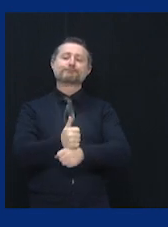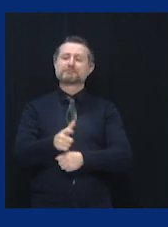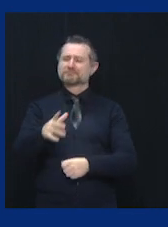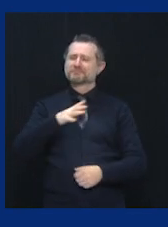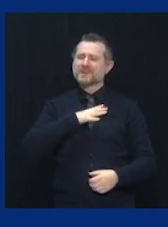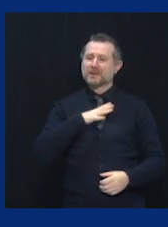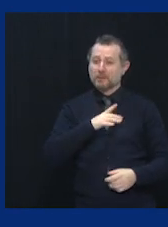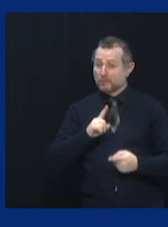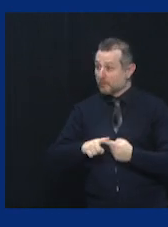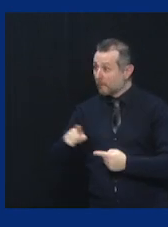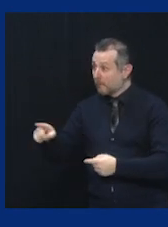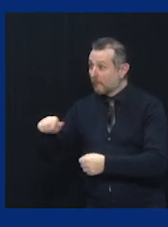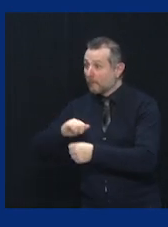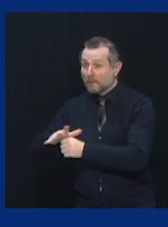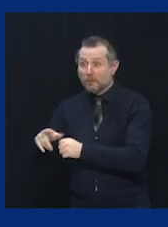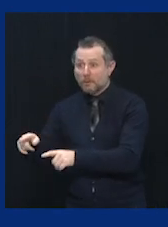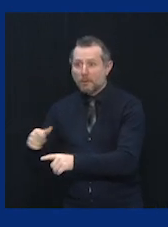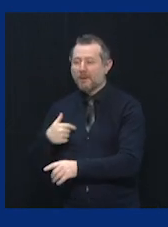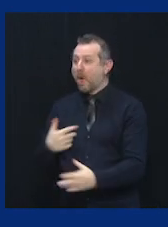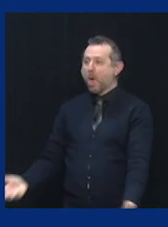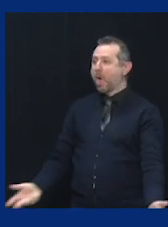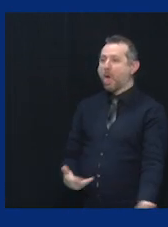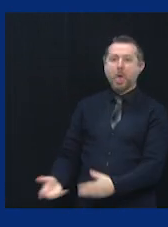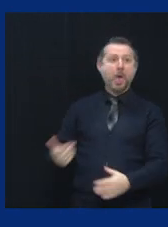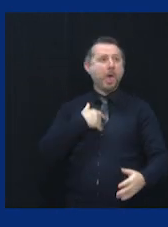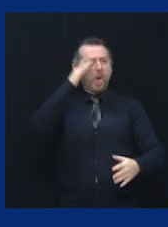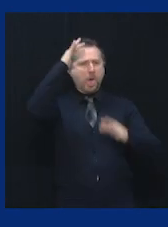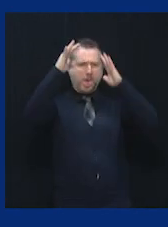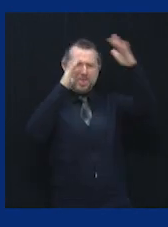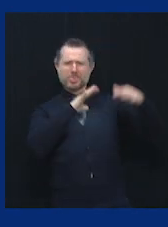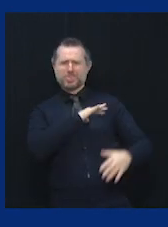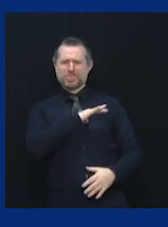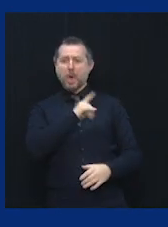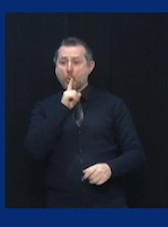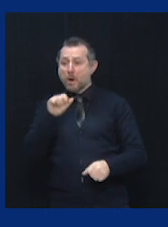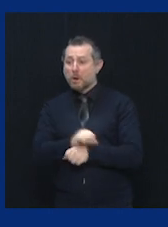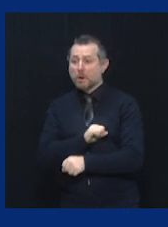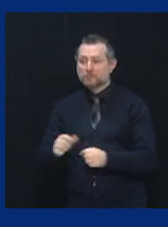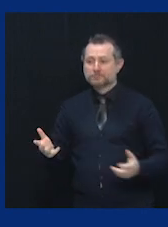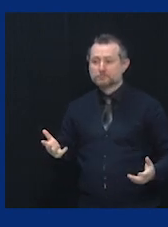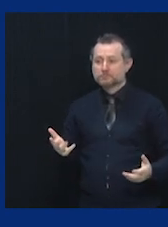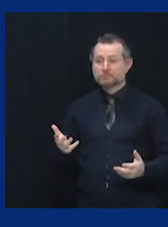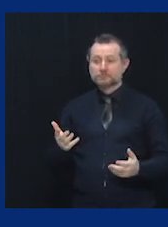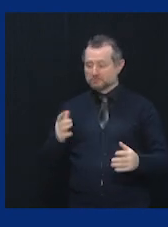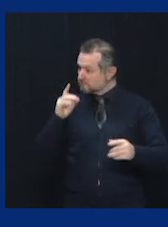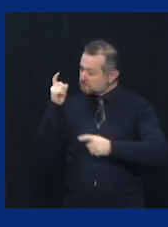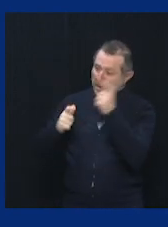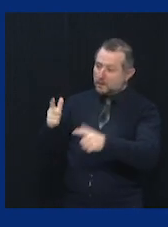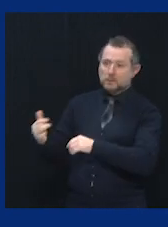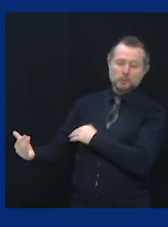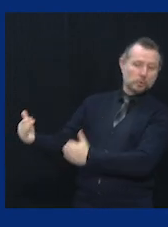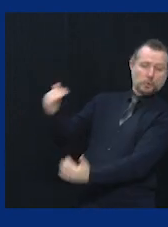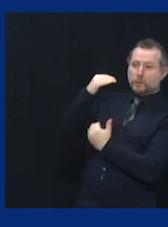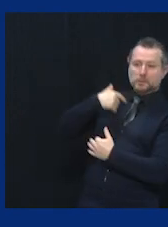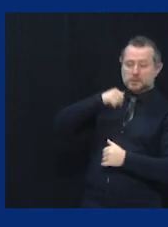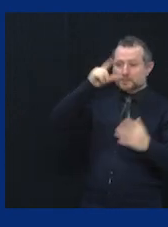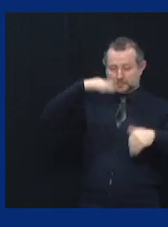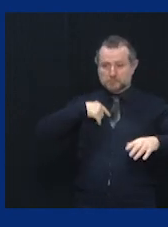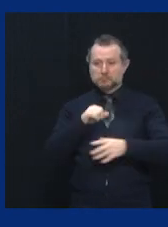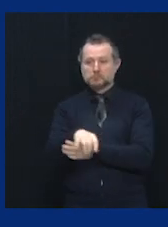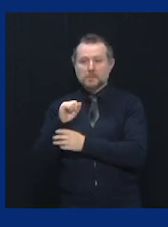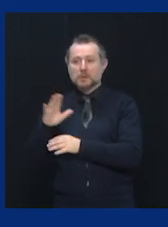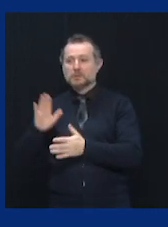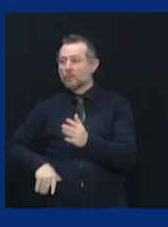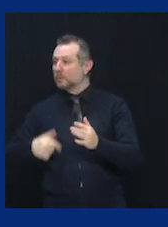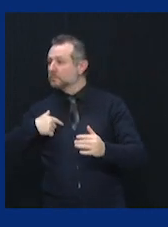bigger, and it's badder than you expected, and we didn't have the operational capacity. New York